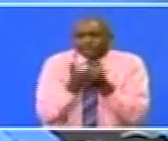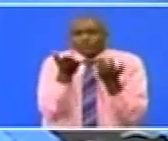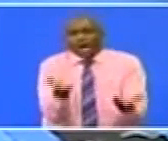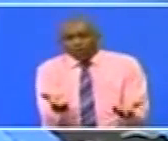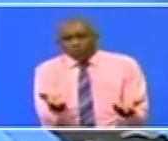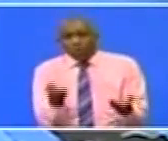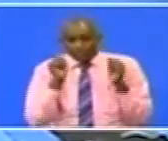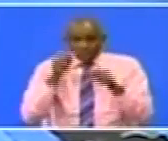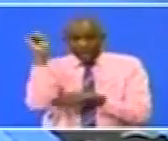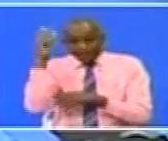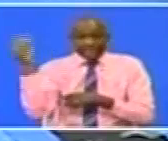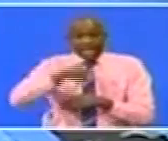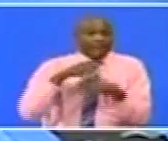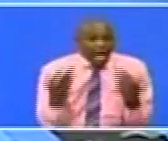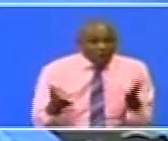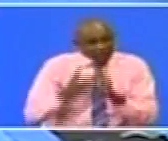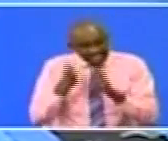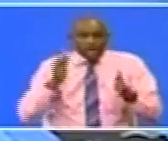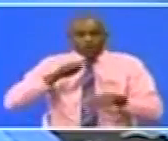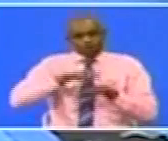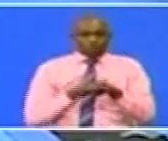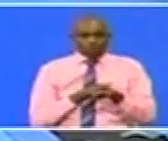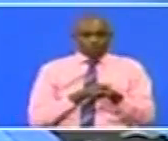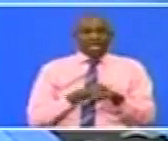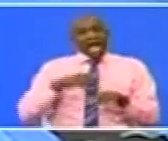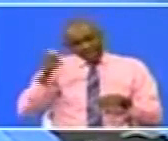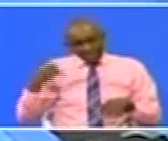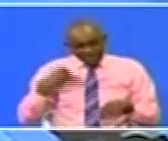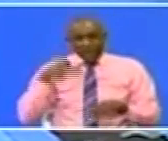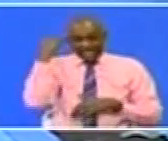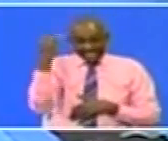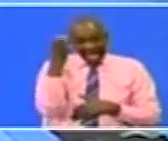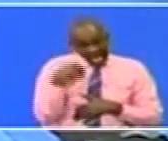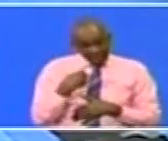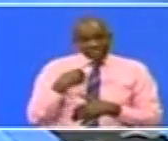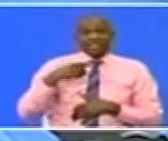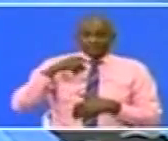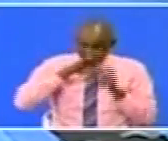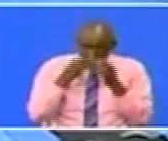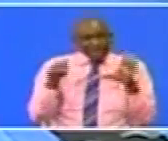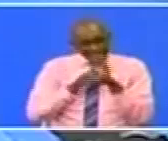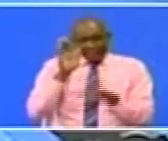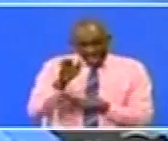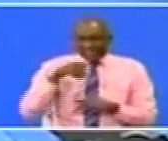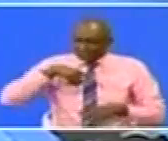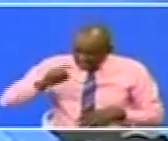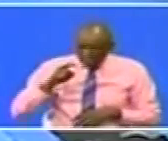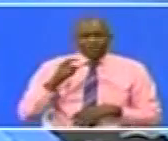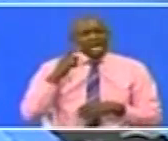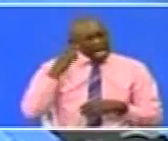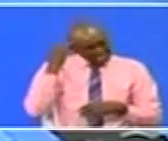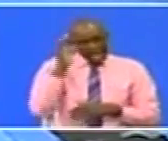for an ambulance to come there. Well, four young innovators inspired by tragedy of a family member have developed an